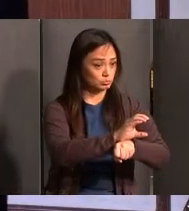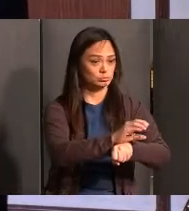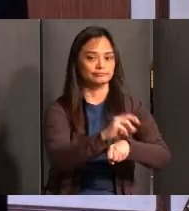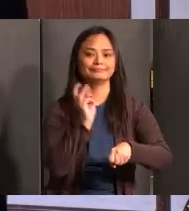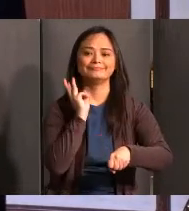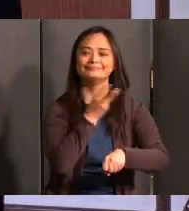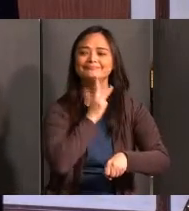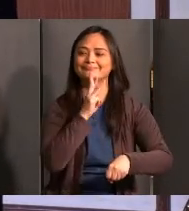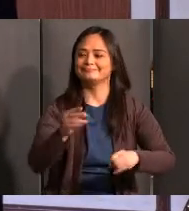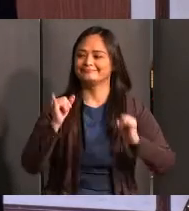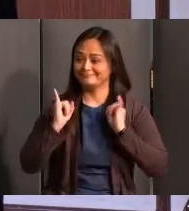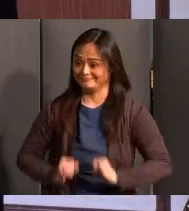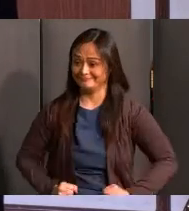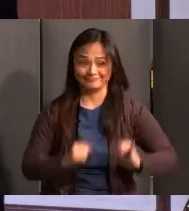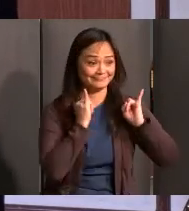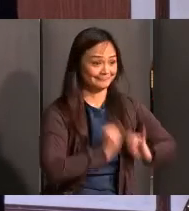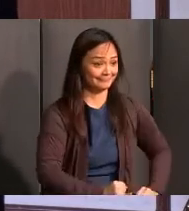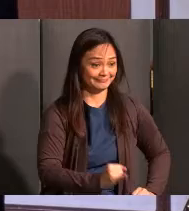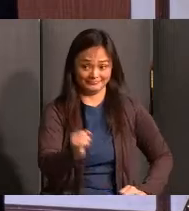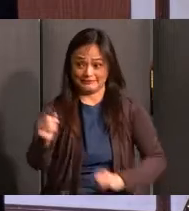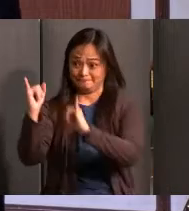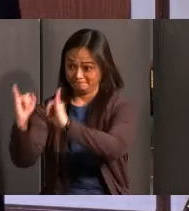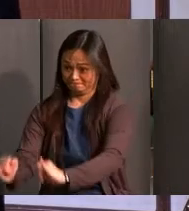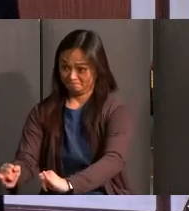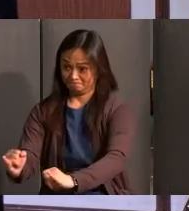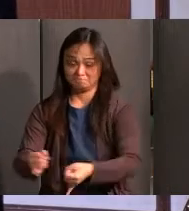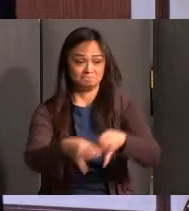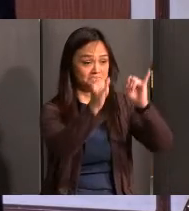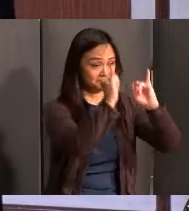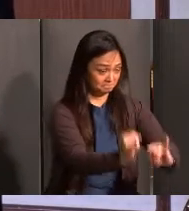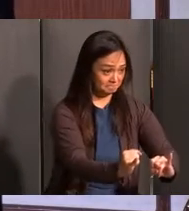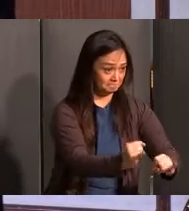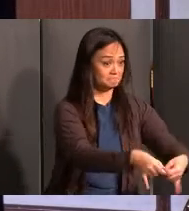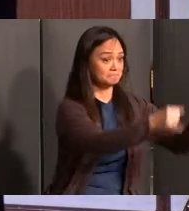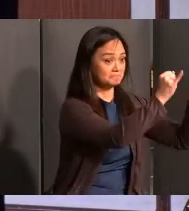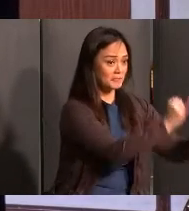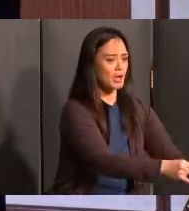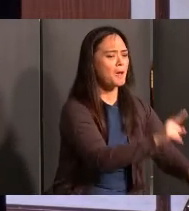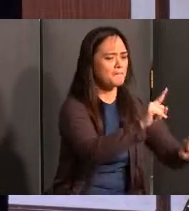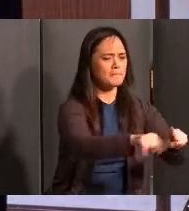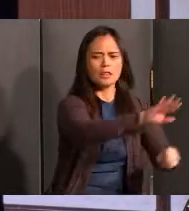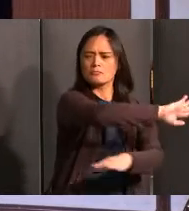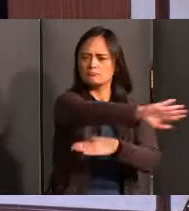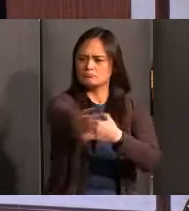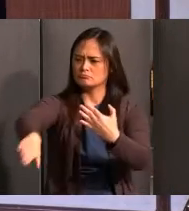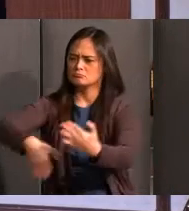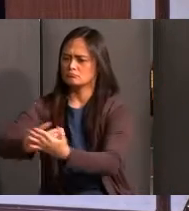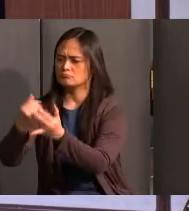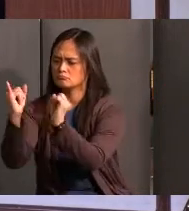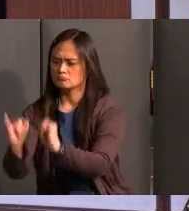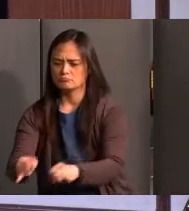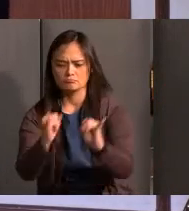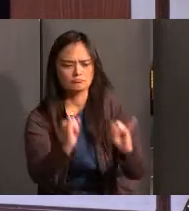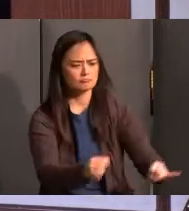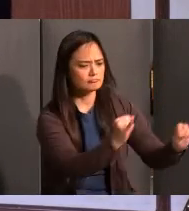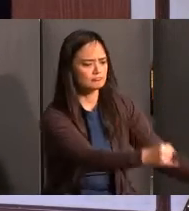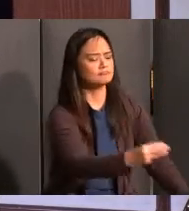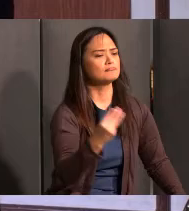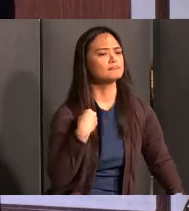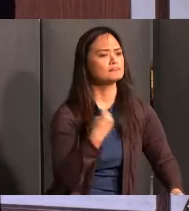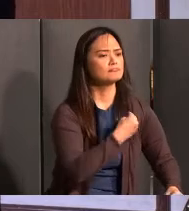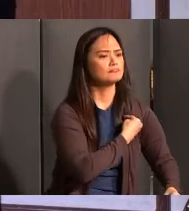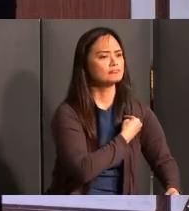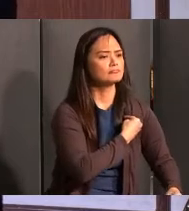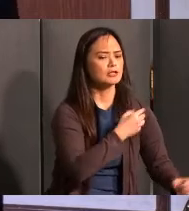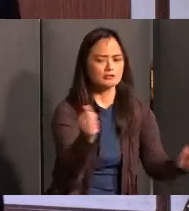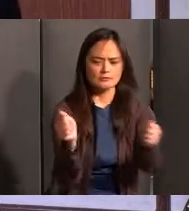of individuals. Okay? Ang bawat individual ay miyembro. But all together, tayo po